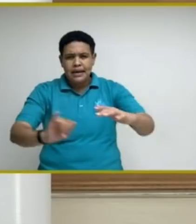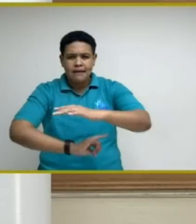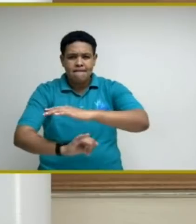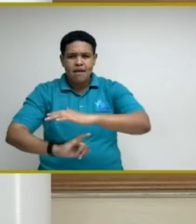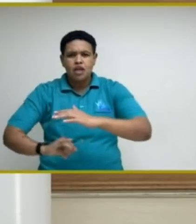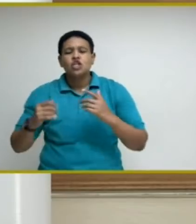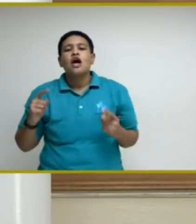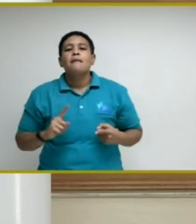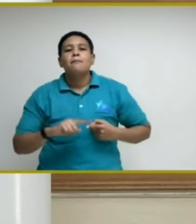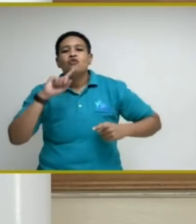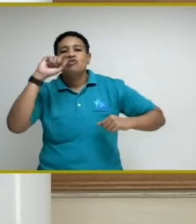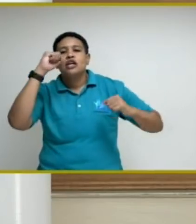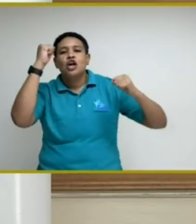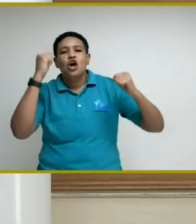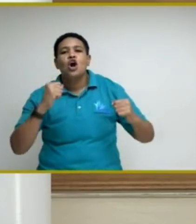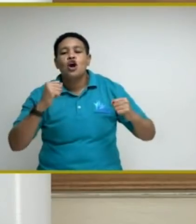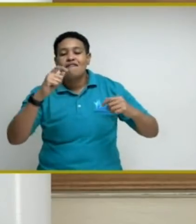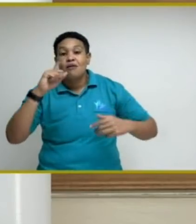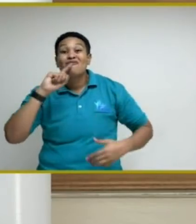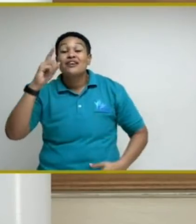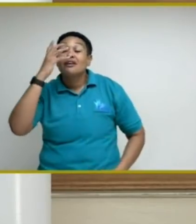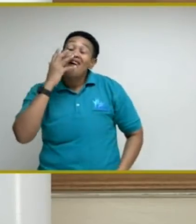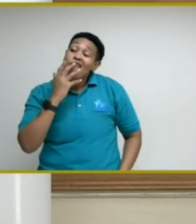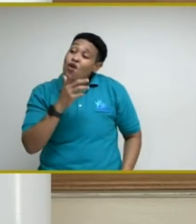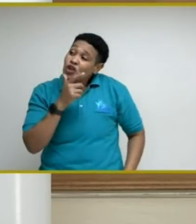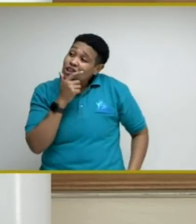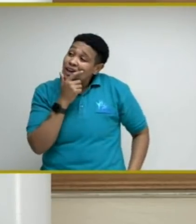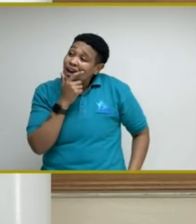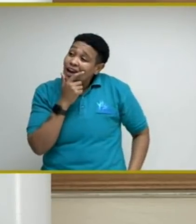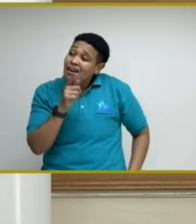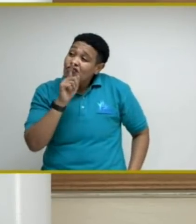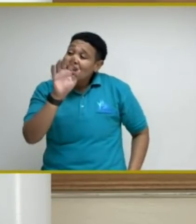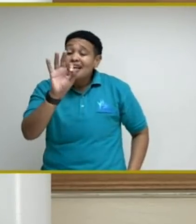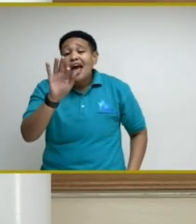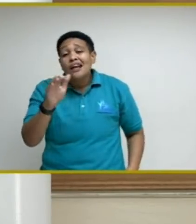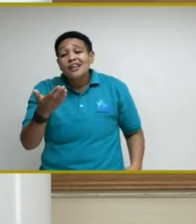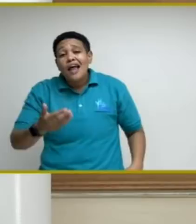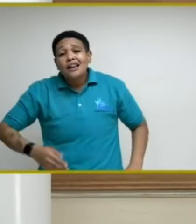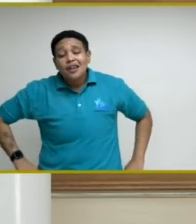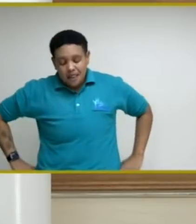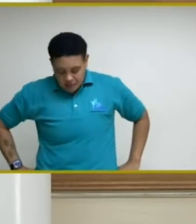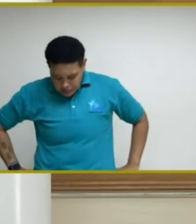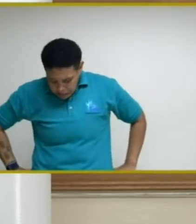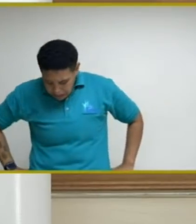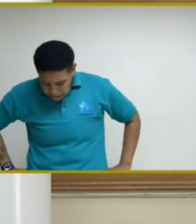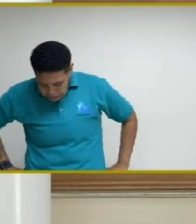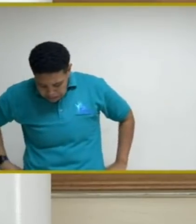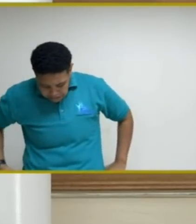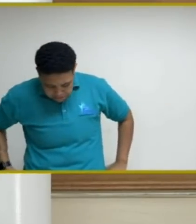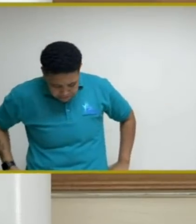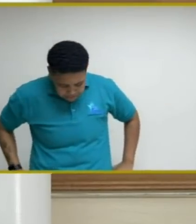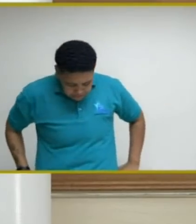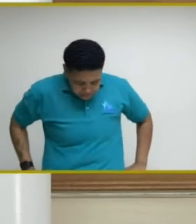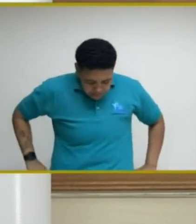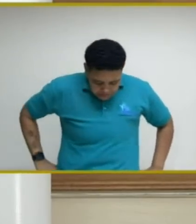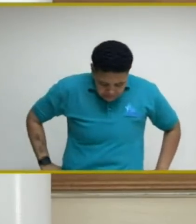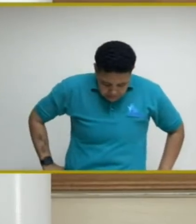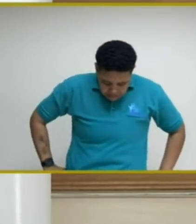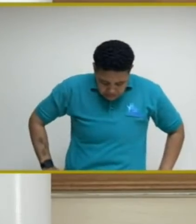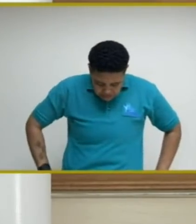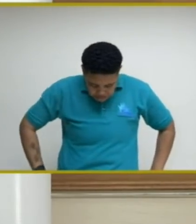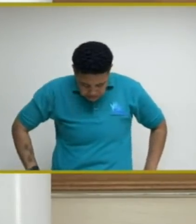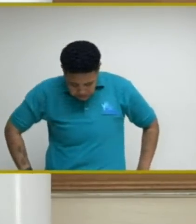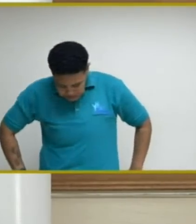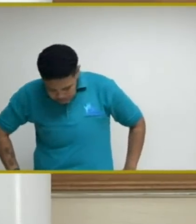infections and confirmed, unfortunately, 9 deaths. The total number of infections since the first